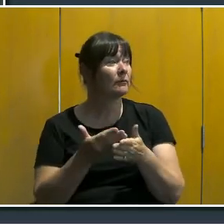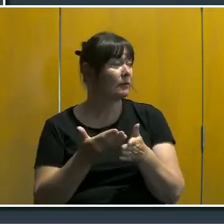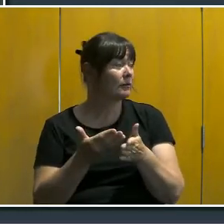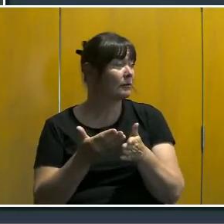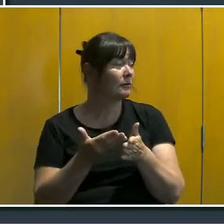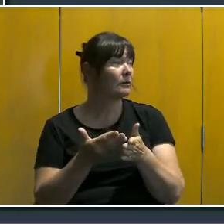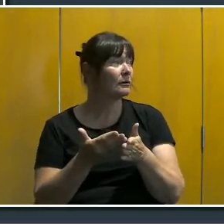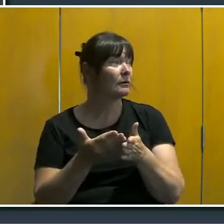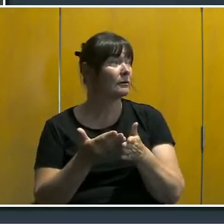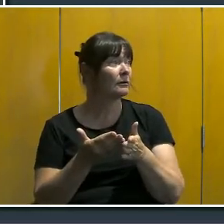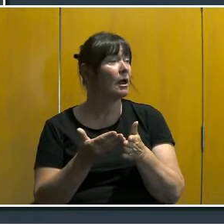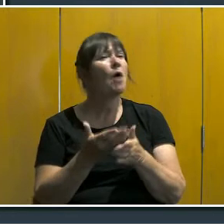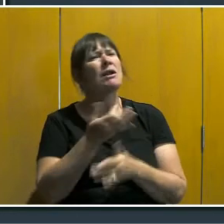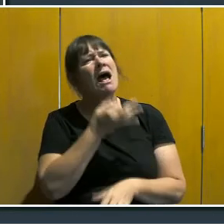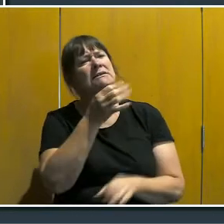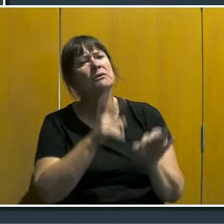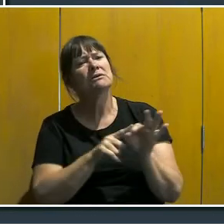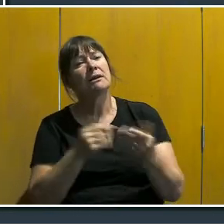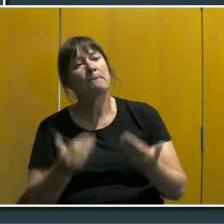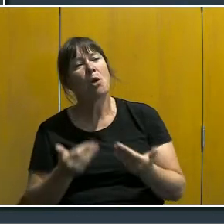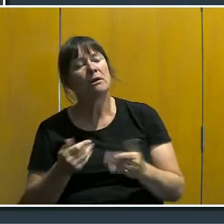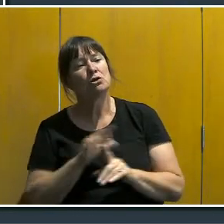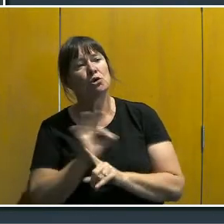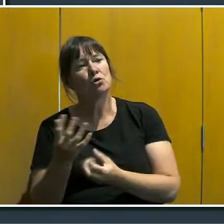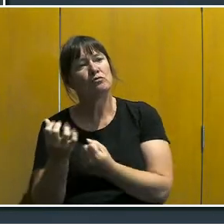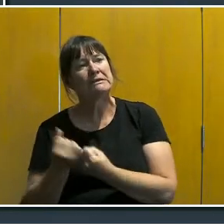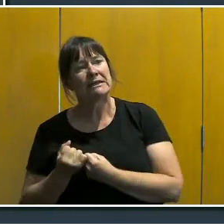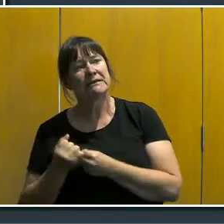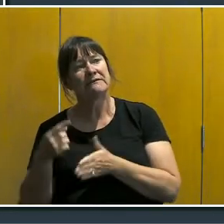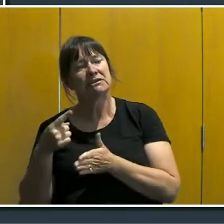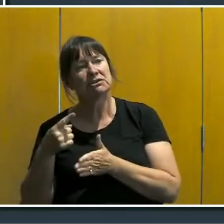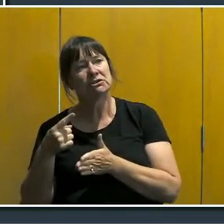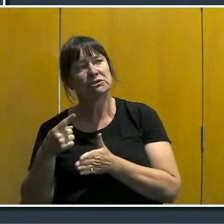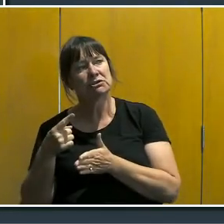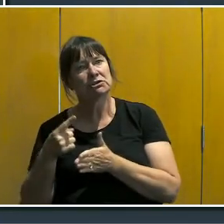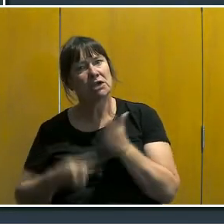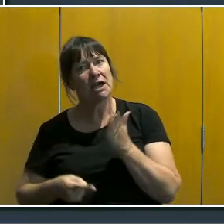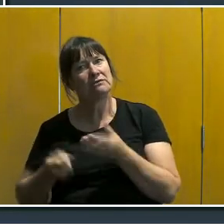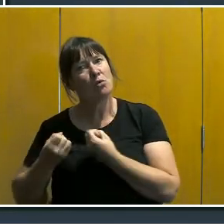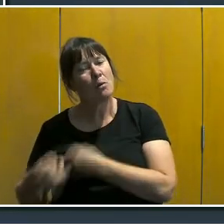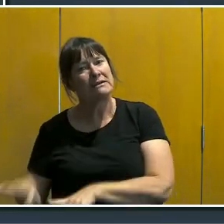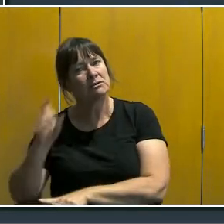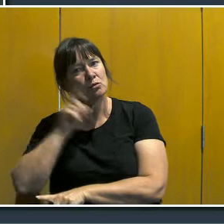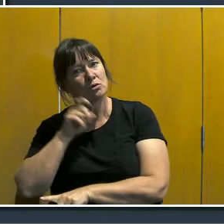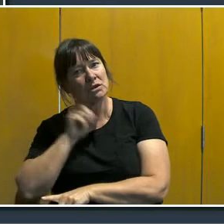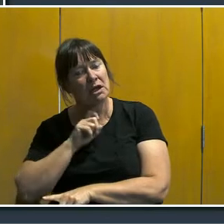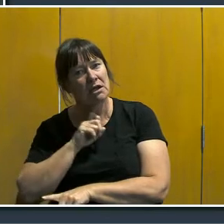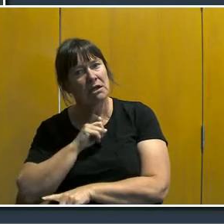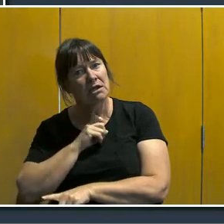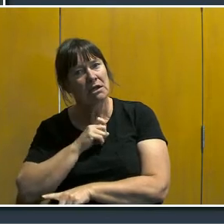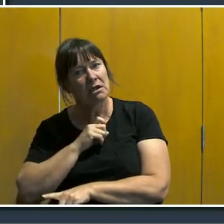May I just ask Christina, do you currently get any charge for wastewater, or is your property, because you're